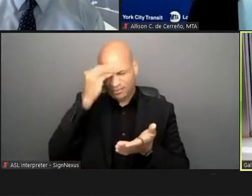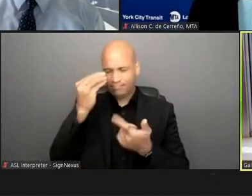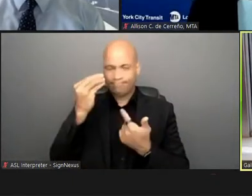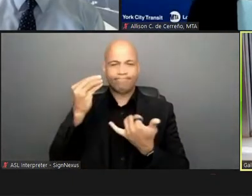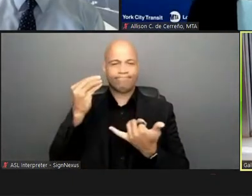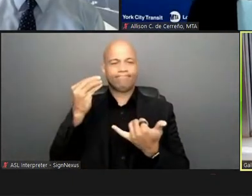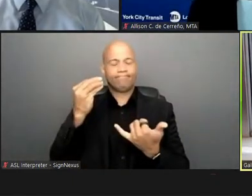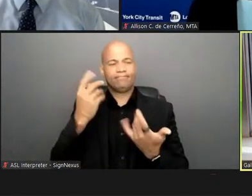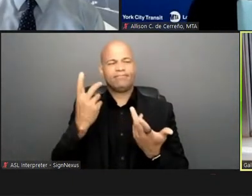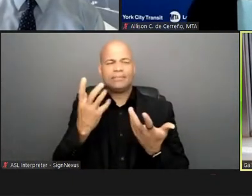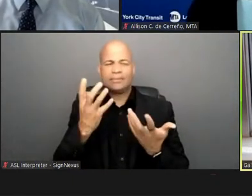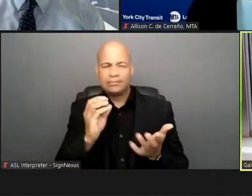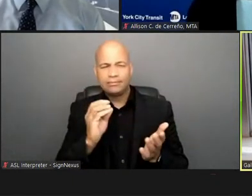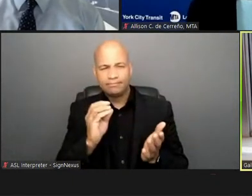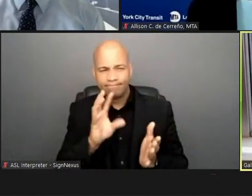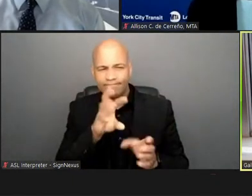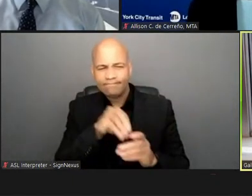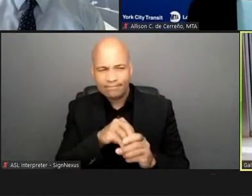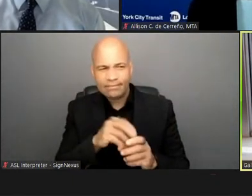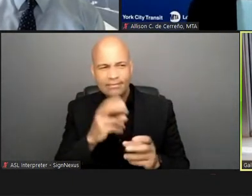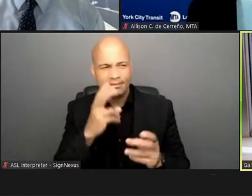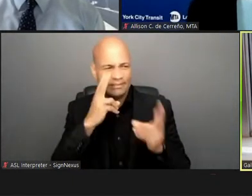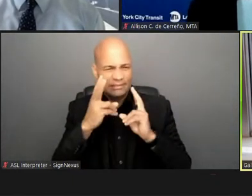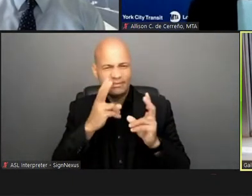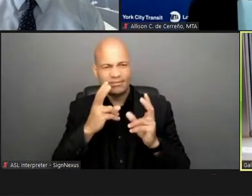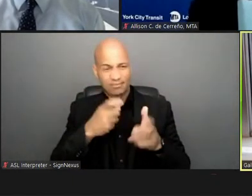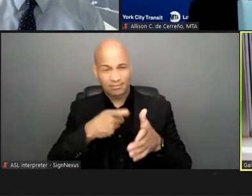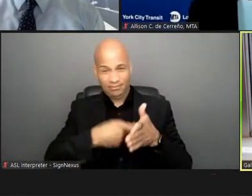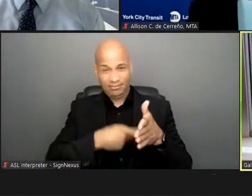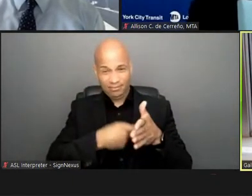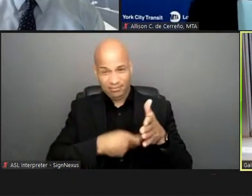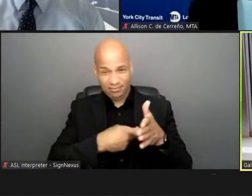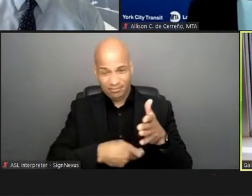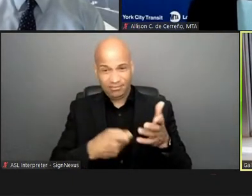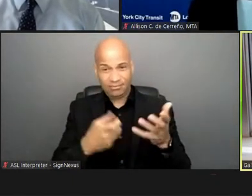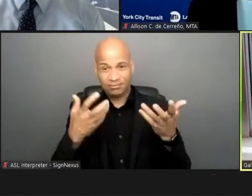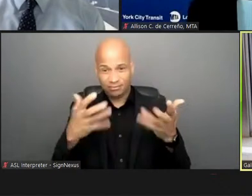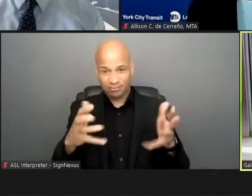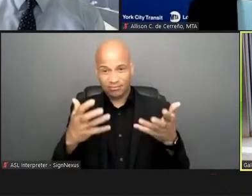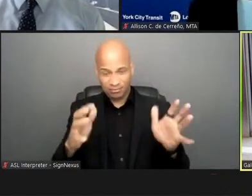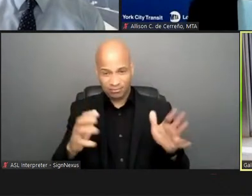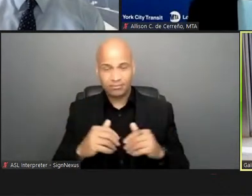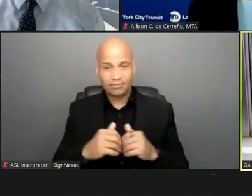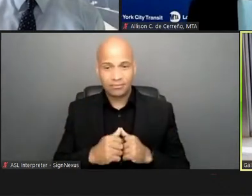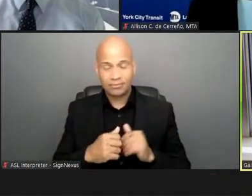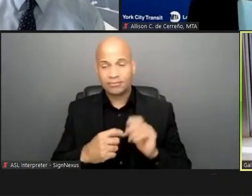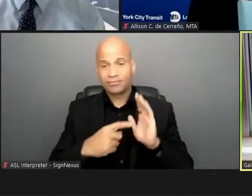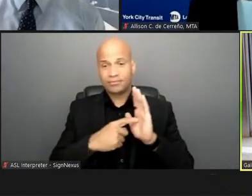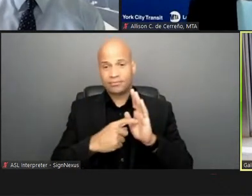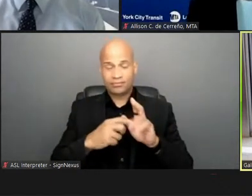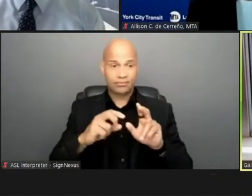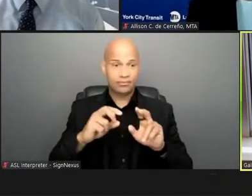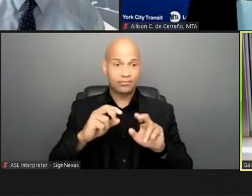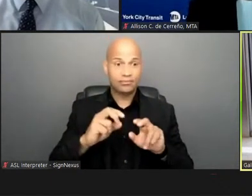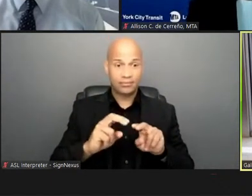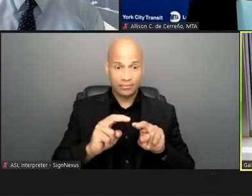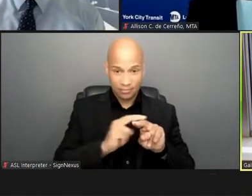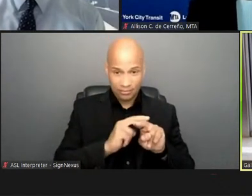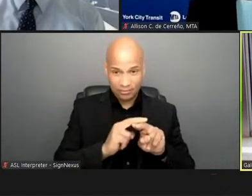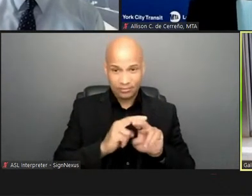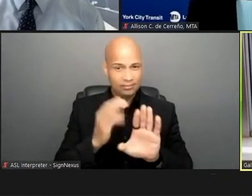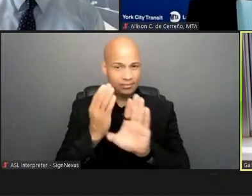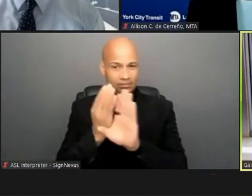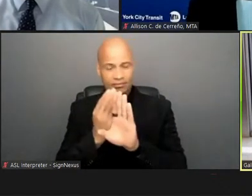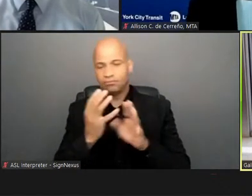in some places where congestion pricing has gone into effect the Subways and the buses are already